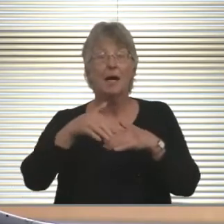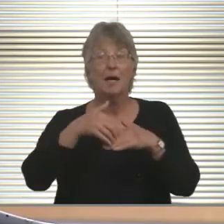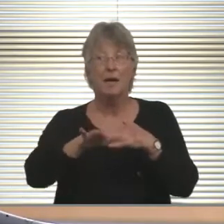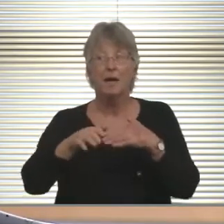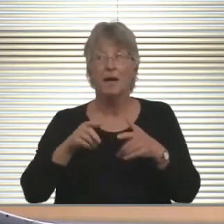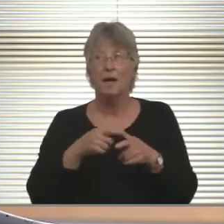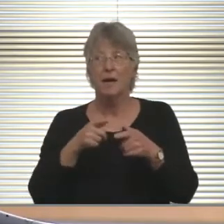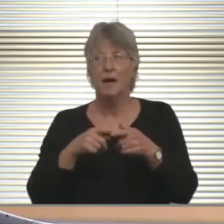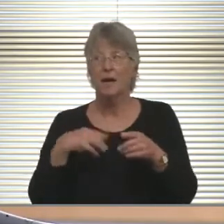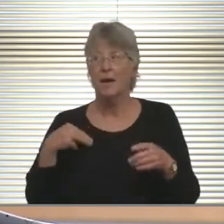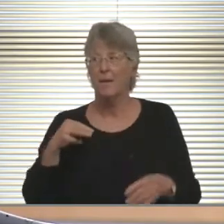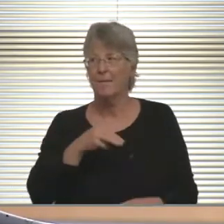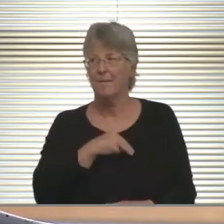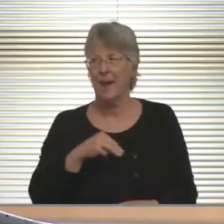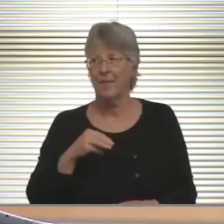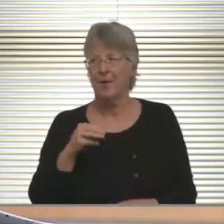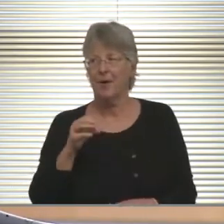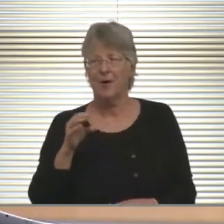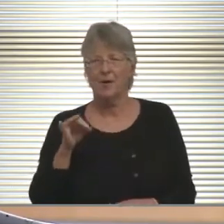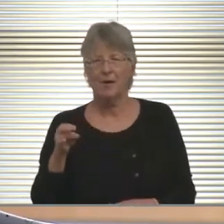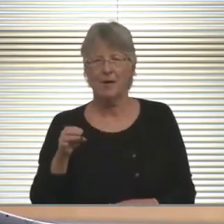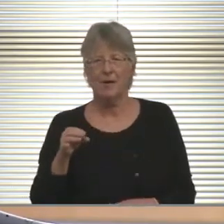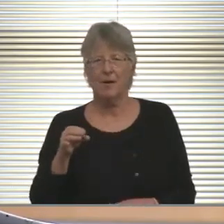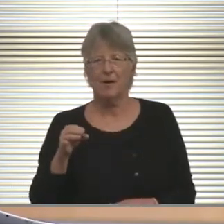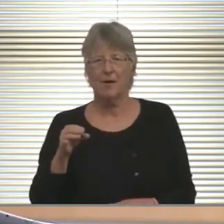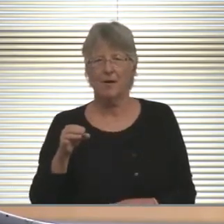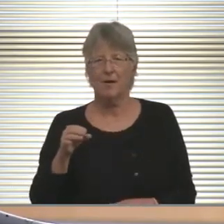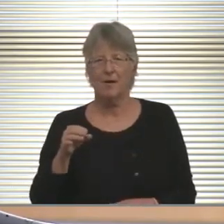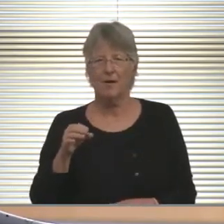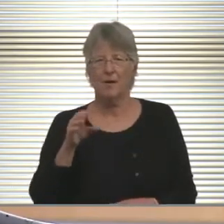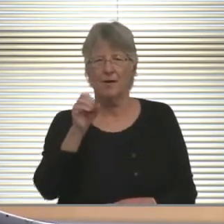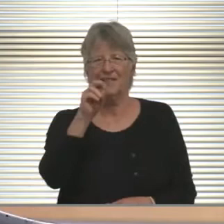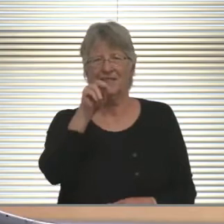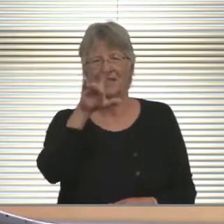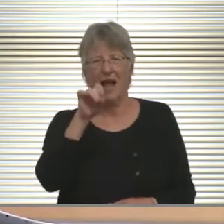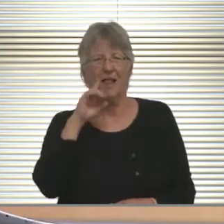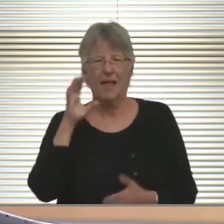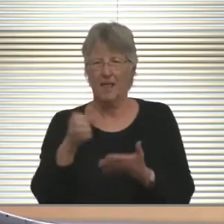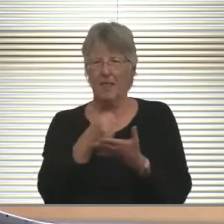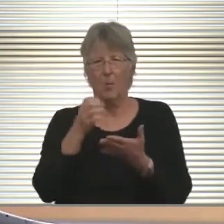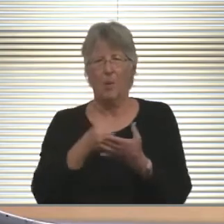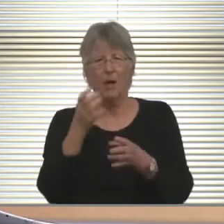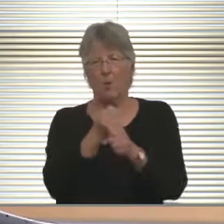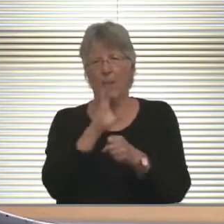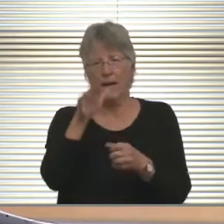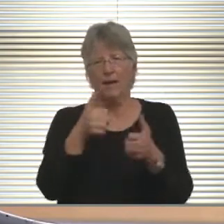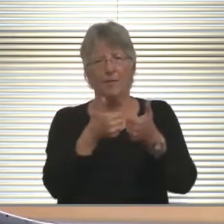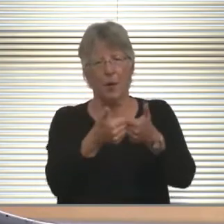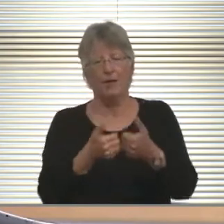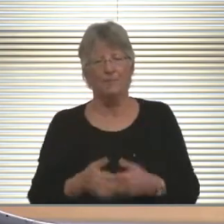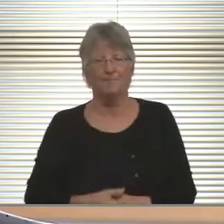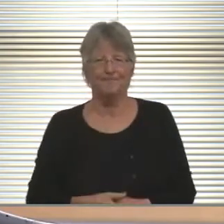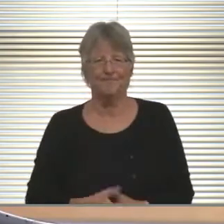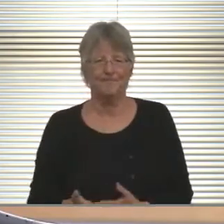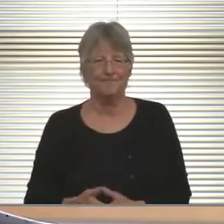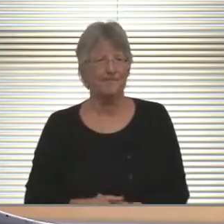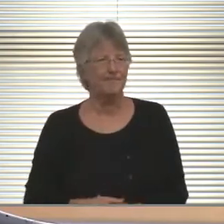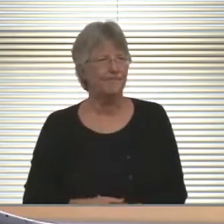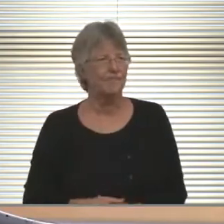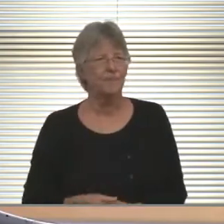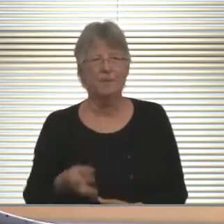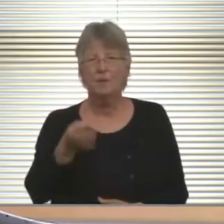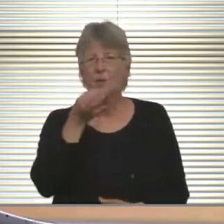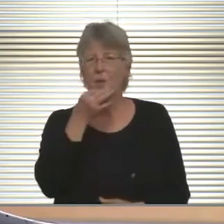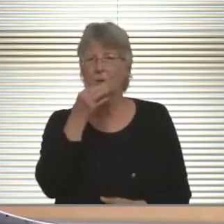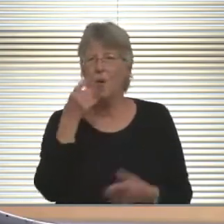off a number of themes. This is going to be in a tournament style, and the winner will receive a prize. Coming soon, we have